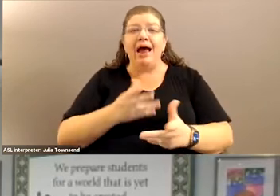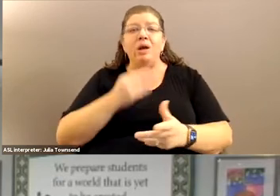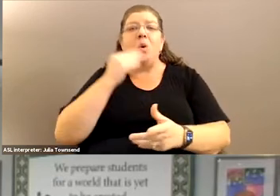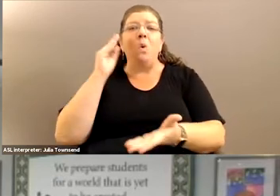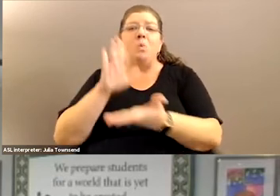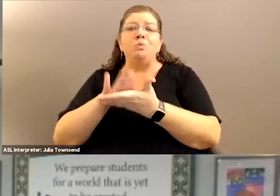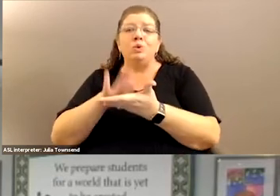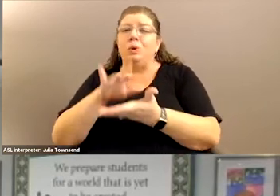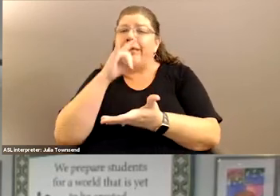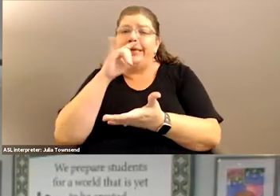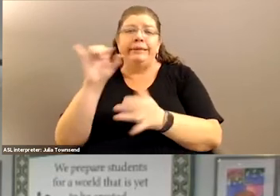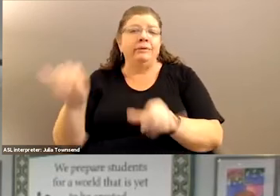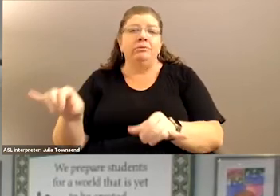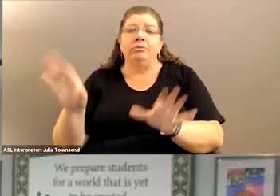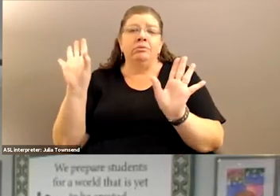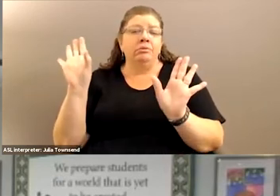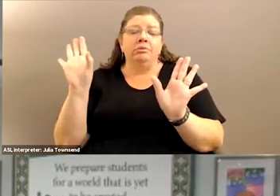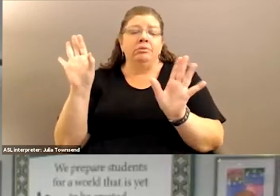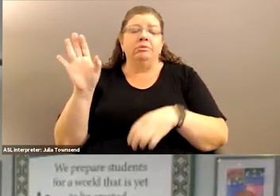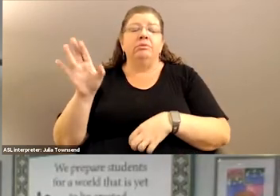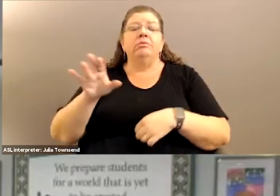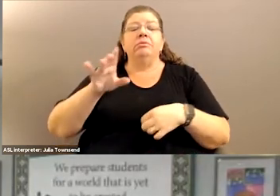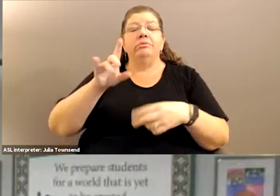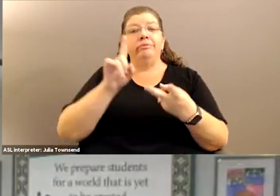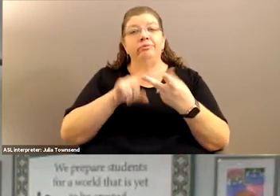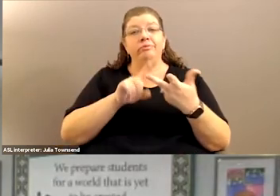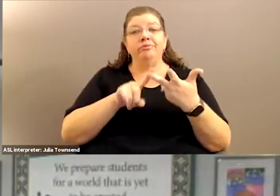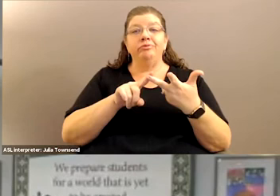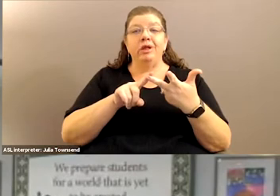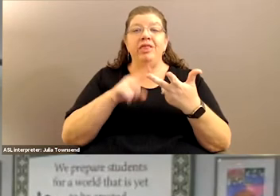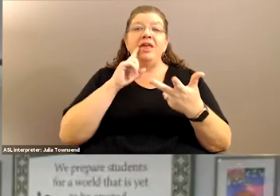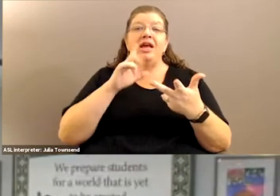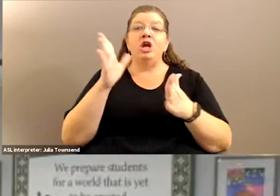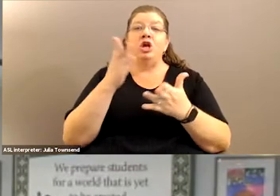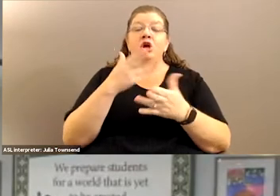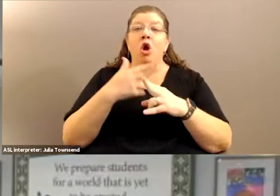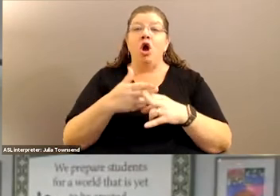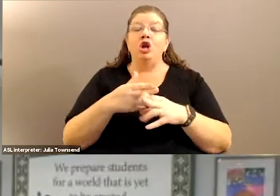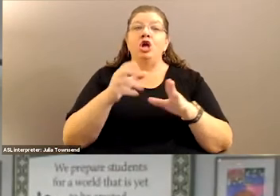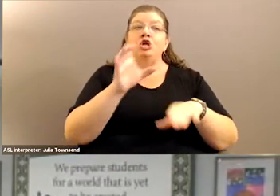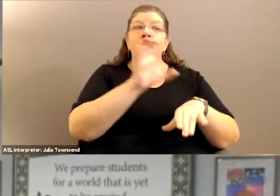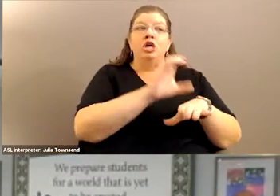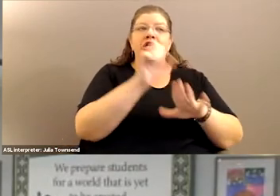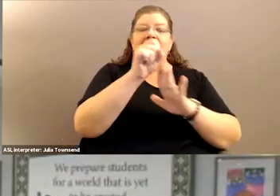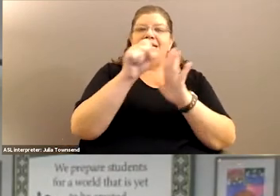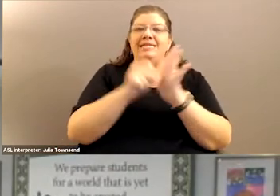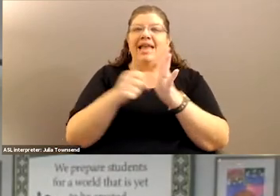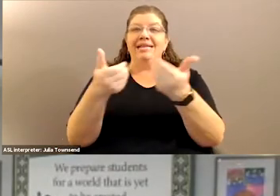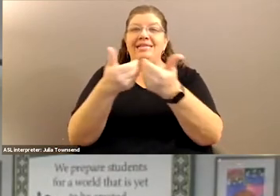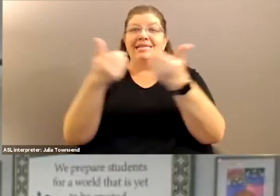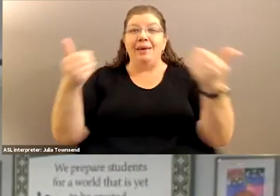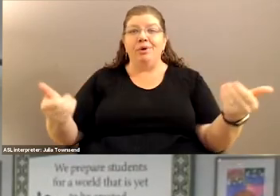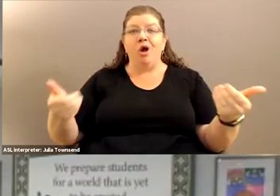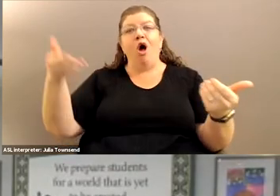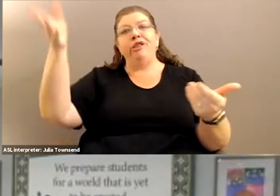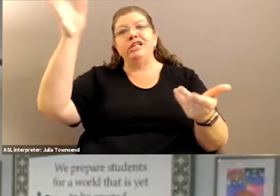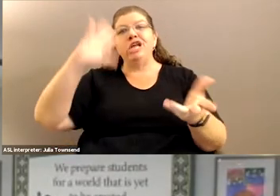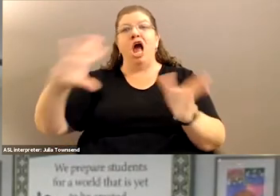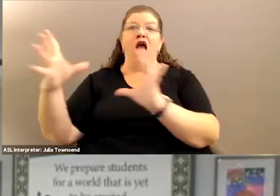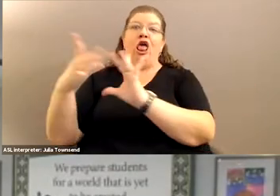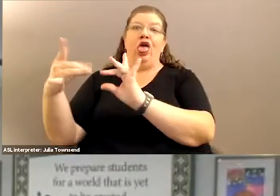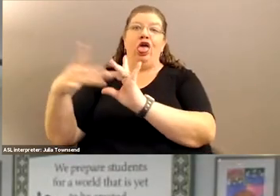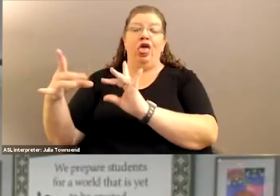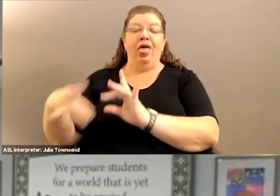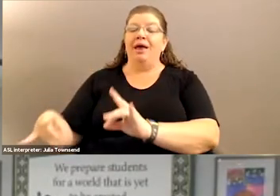kids and third there's this thing called church and state separation so all of this god rhetoric is